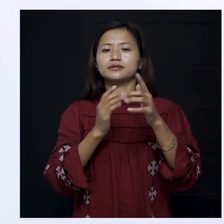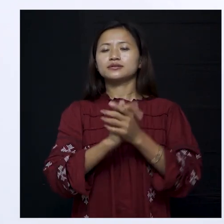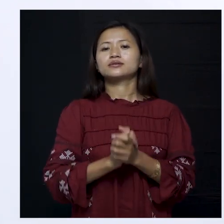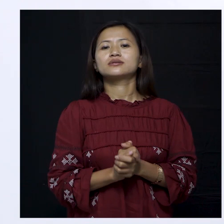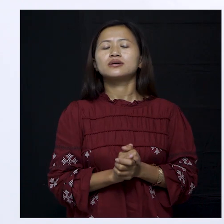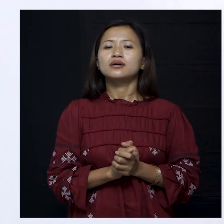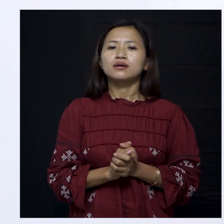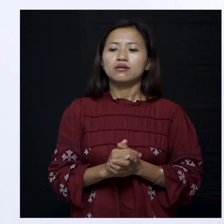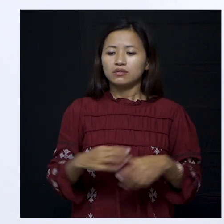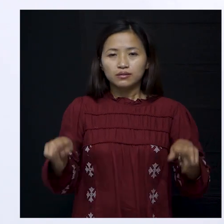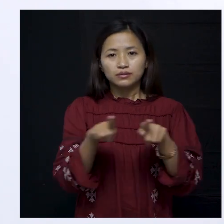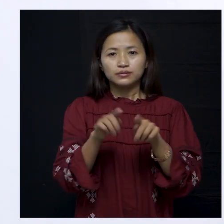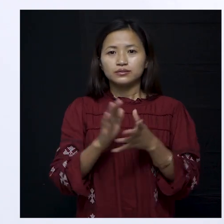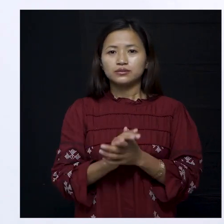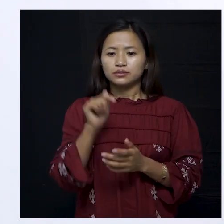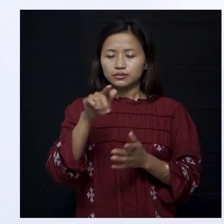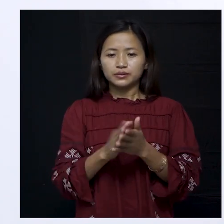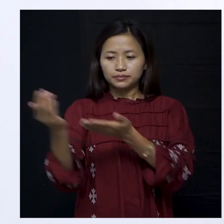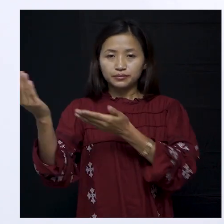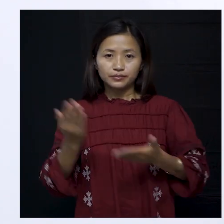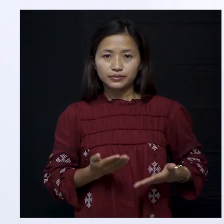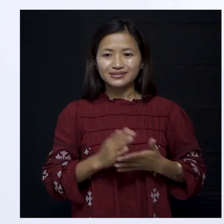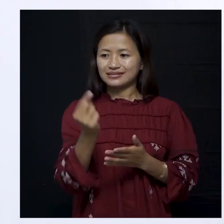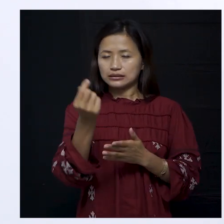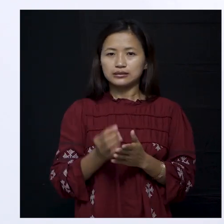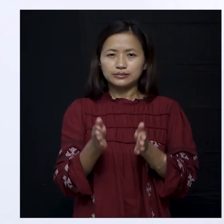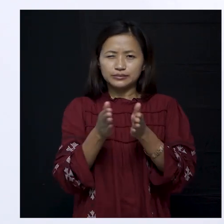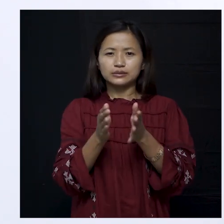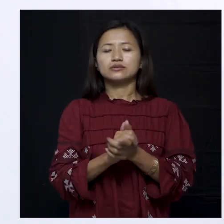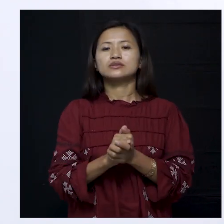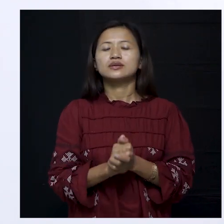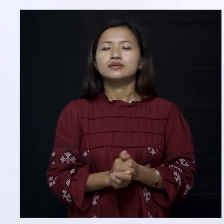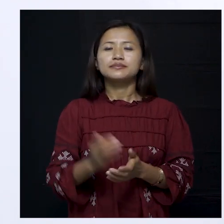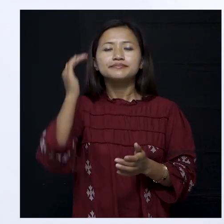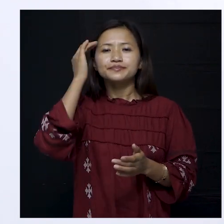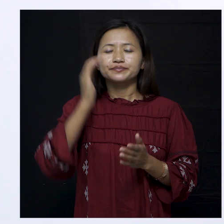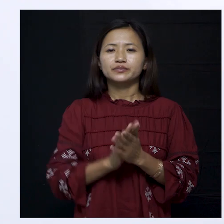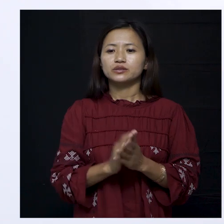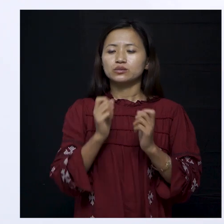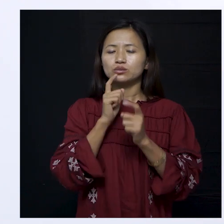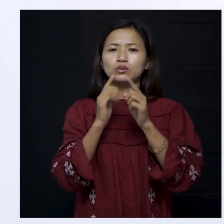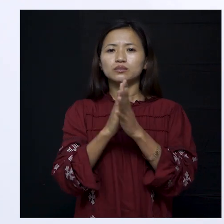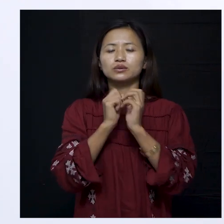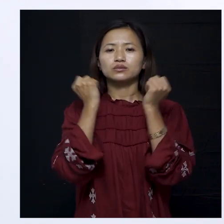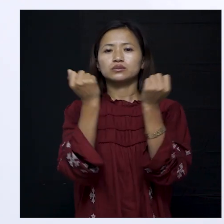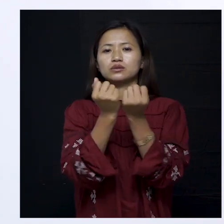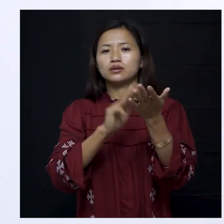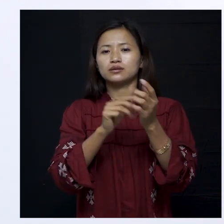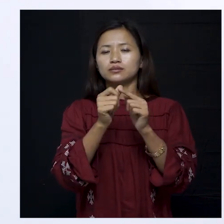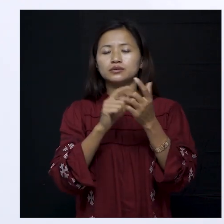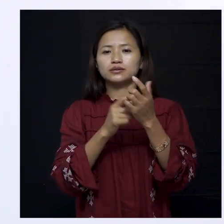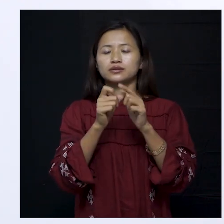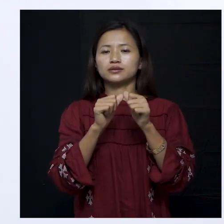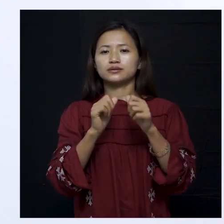different entities, and you can bring a little bit of that, because I know to talk about social media, we cannot do